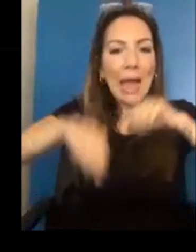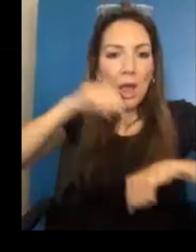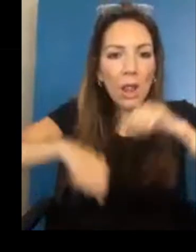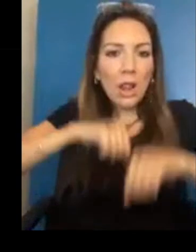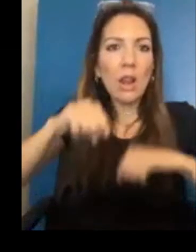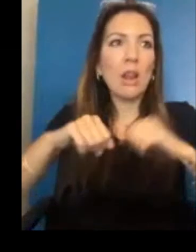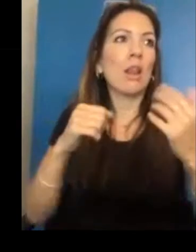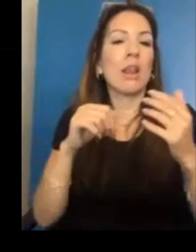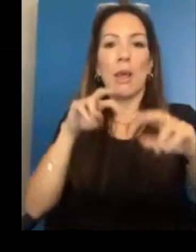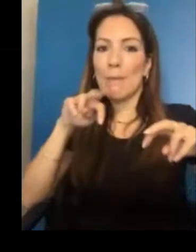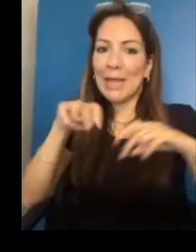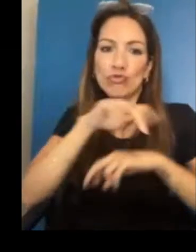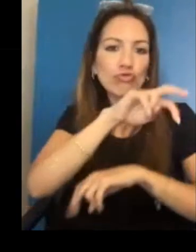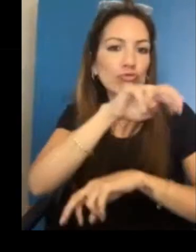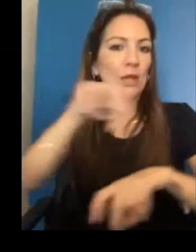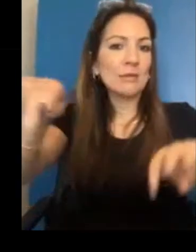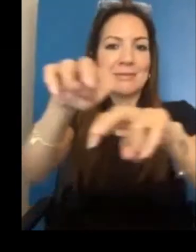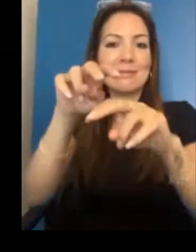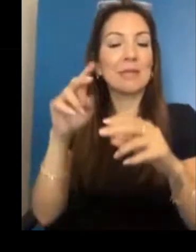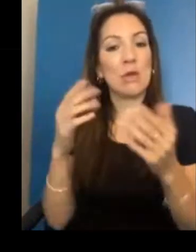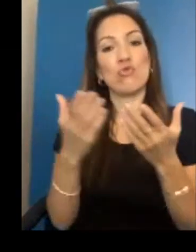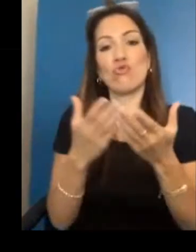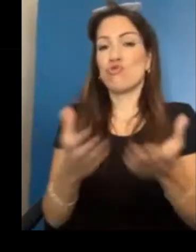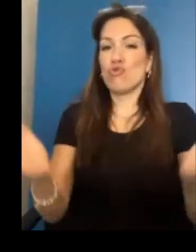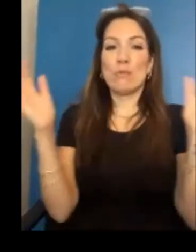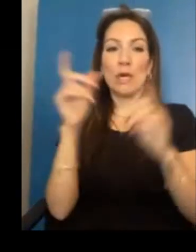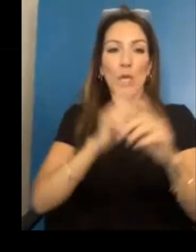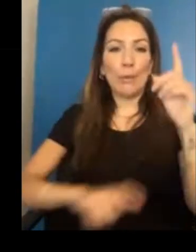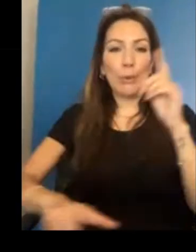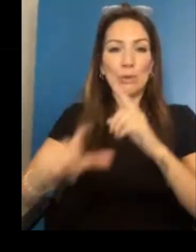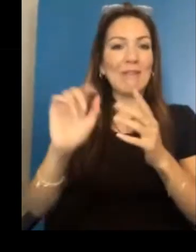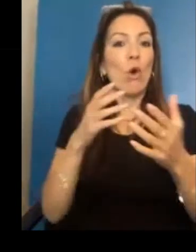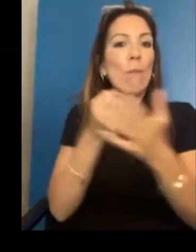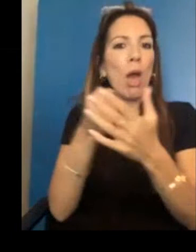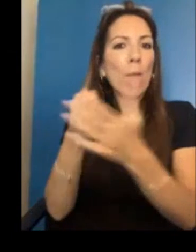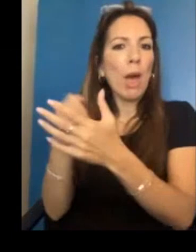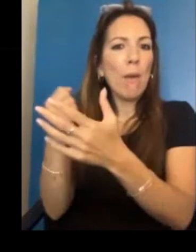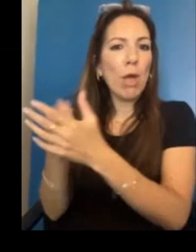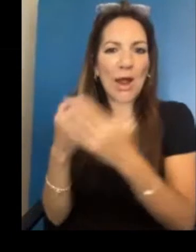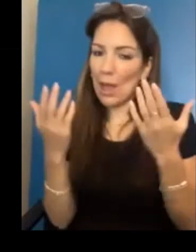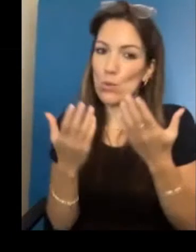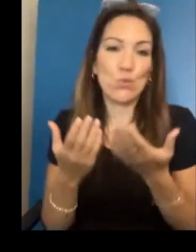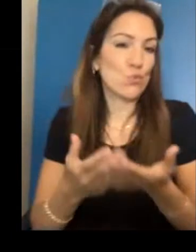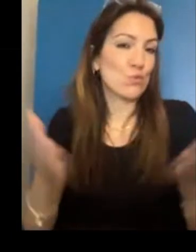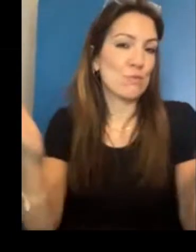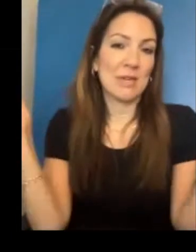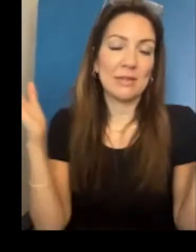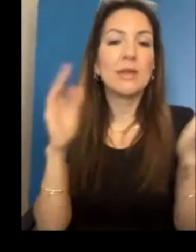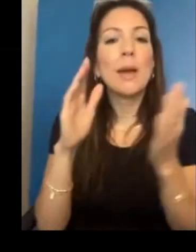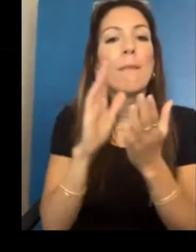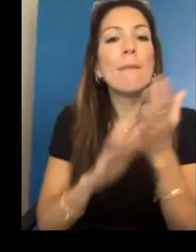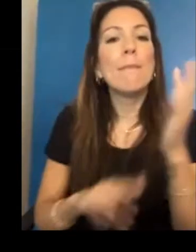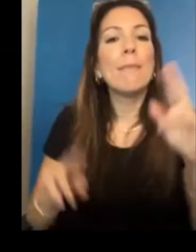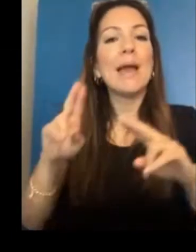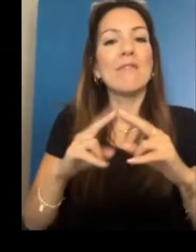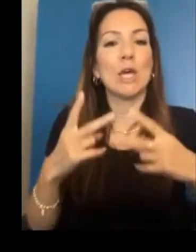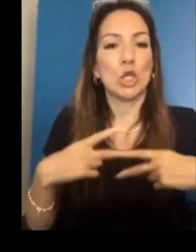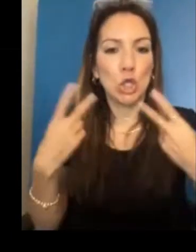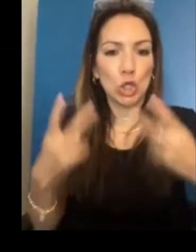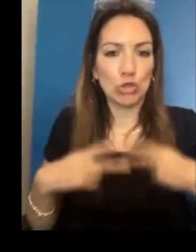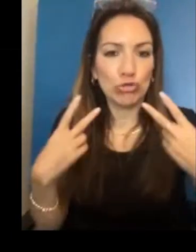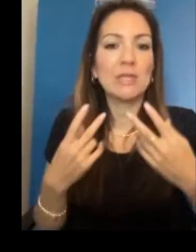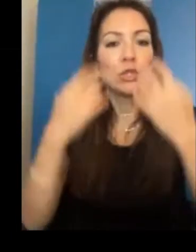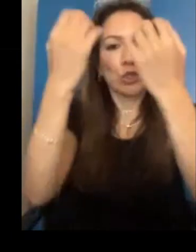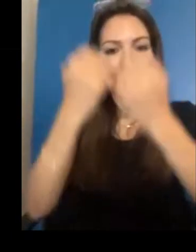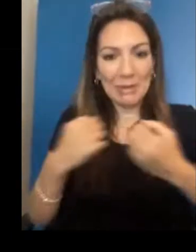site, opening it up to the community in a way that it perhaps hasn't been in the past. Mayfield Nursery and the Gymnastics Club are also going to